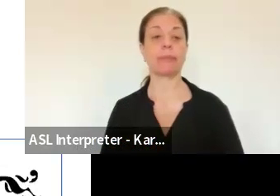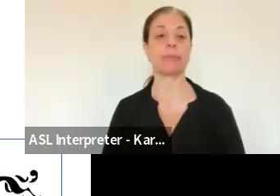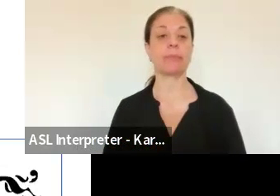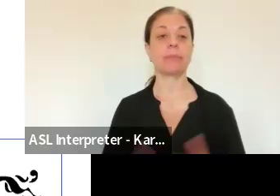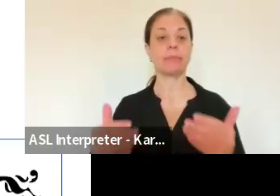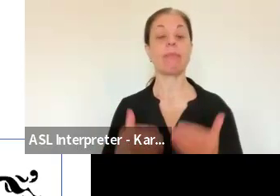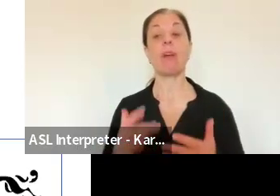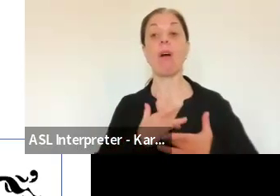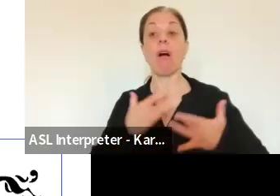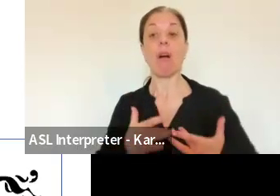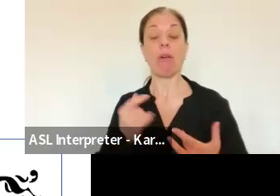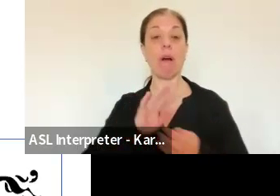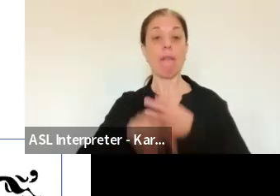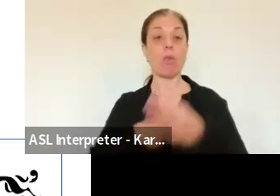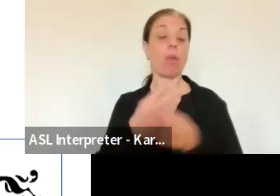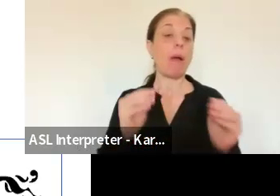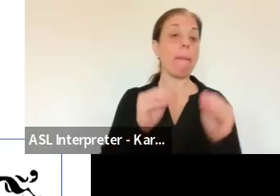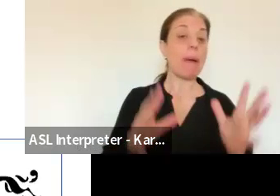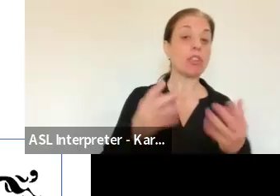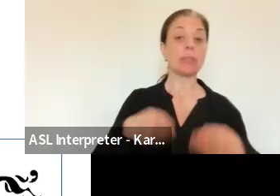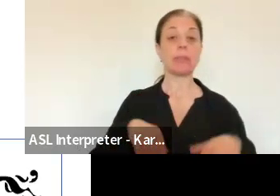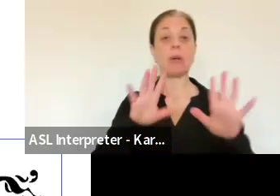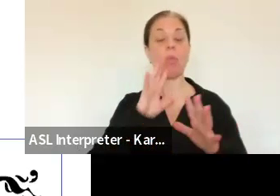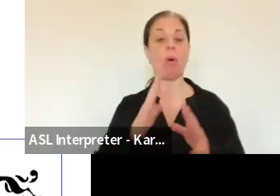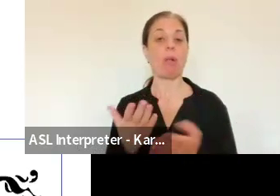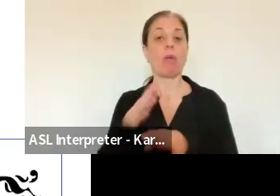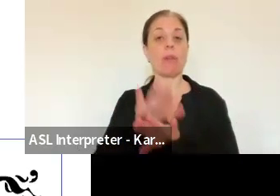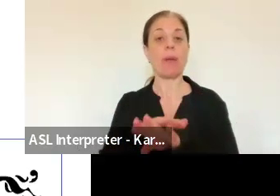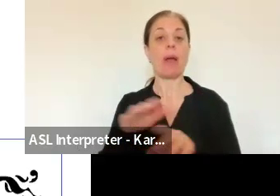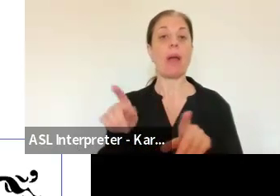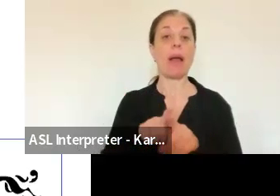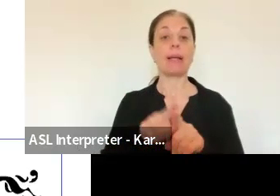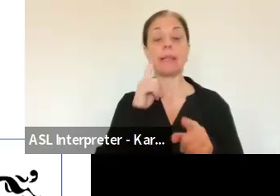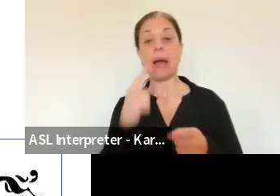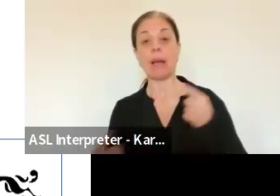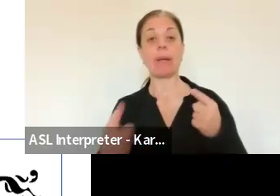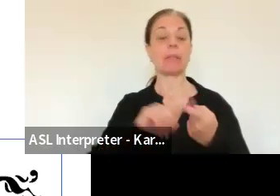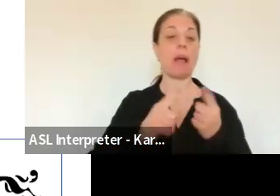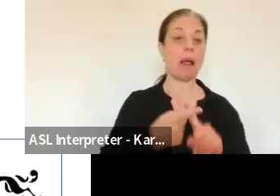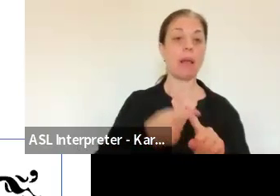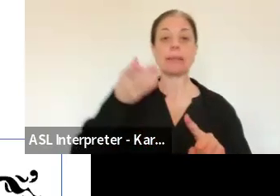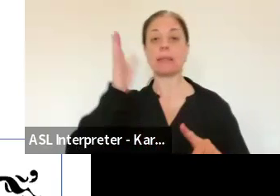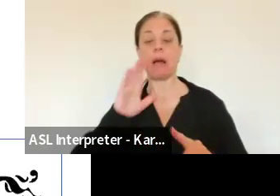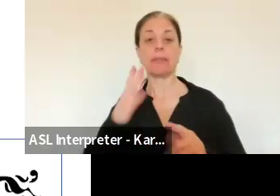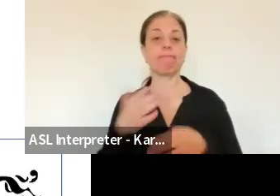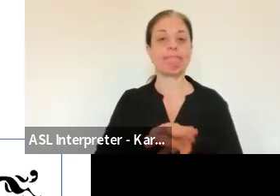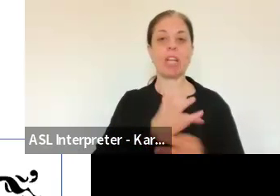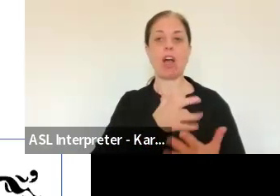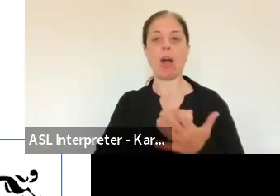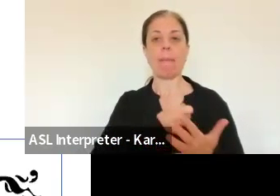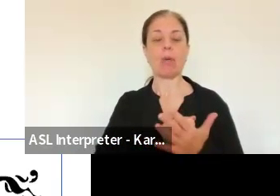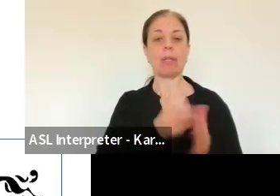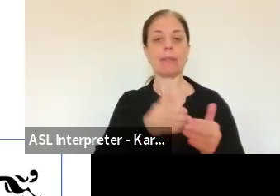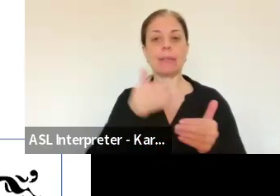Heart of the World. Magic and sacrifice will collide as lovers and gods, enemies and allies vie for the fate of the world in this heart-pounding sequel to The Isle